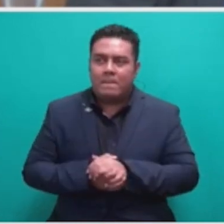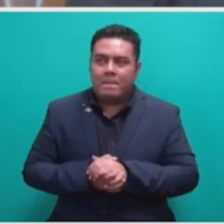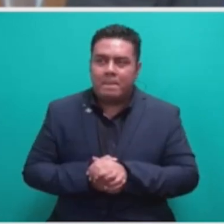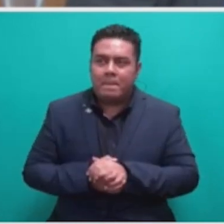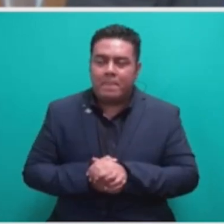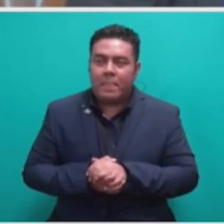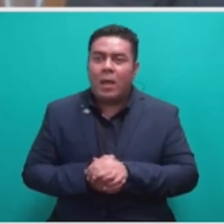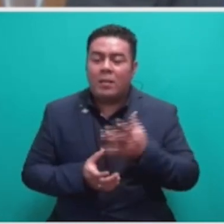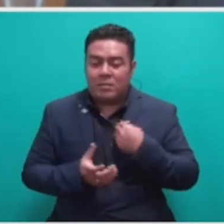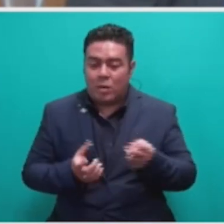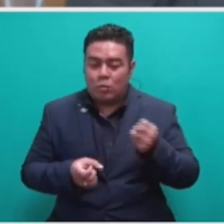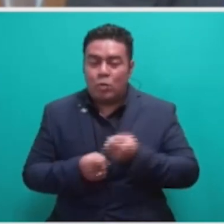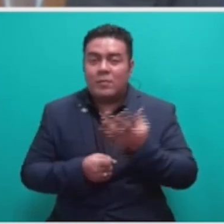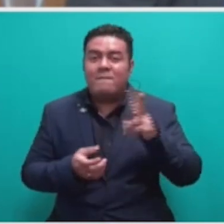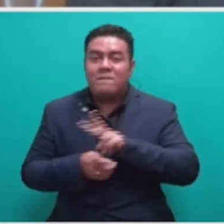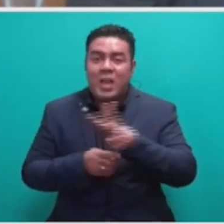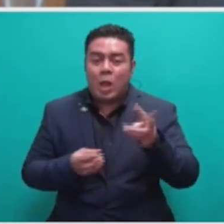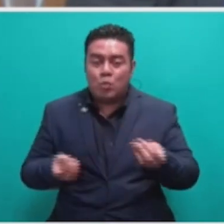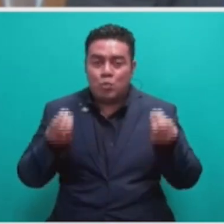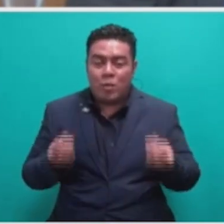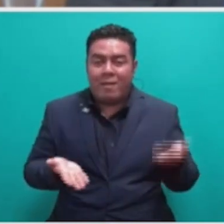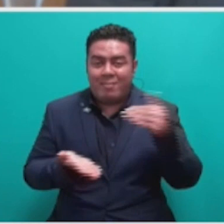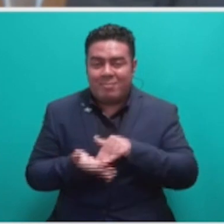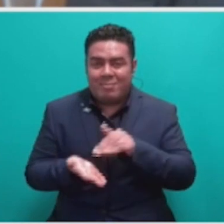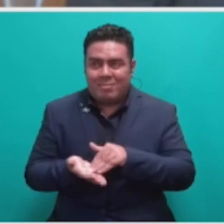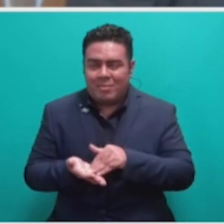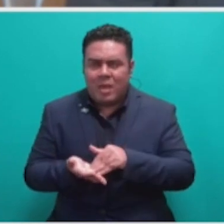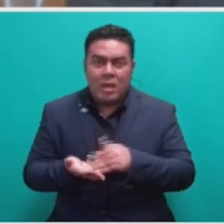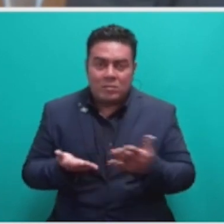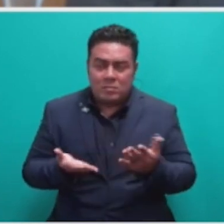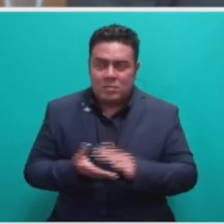the gross value added and expenditure as a proxy